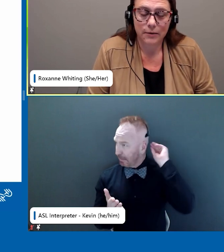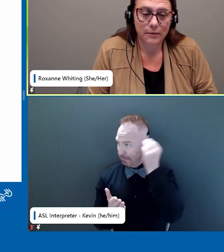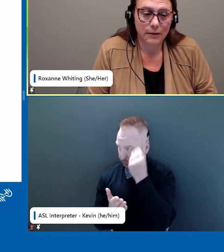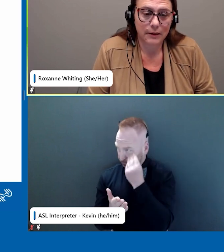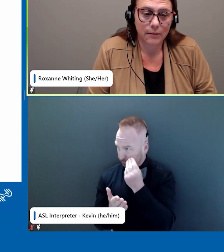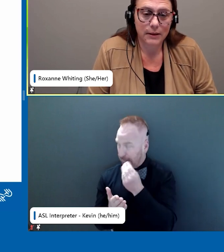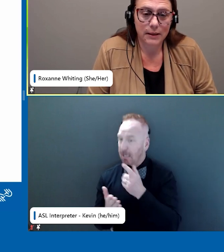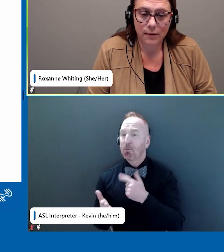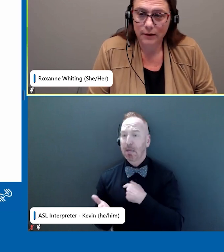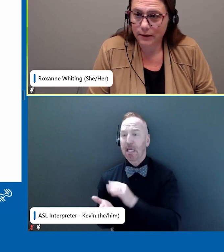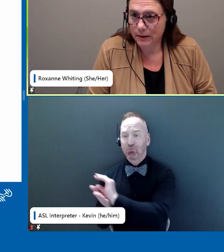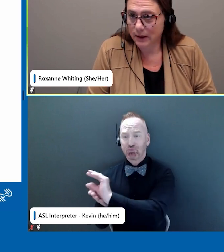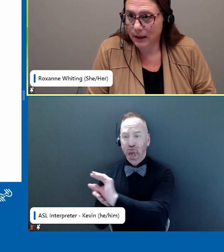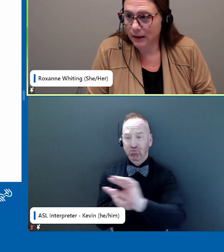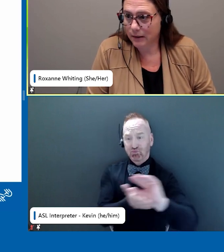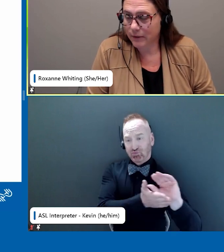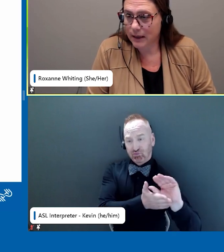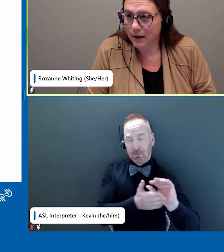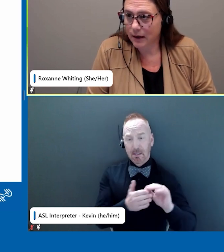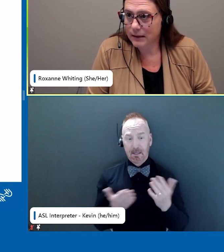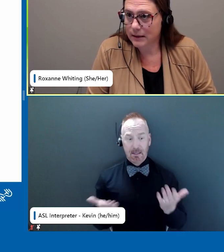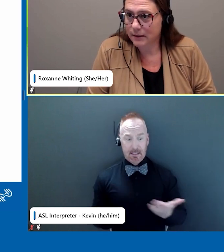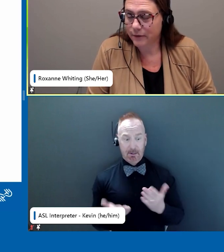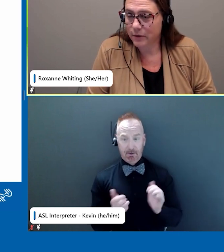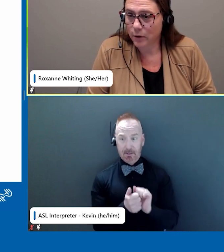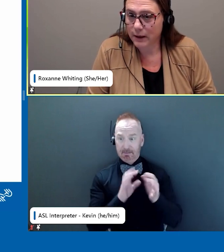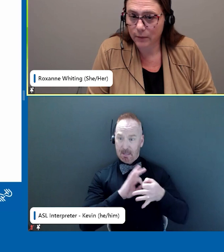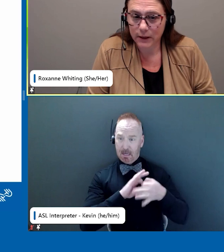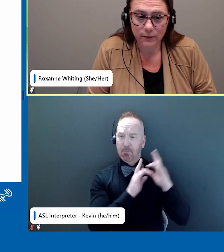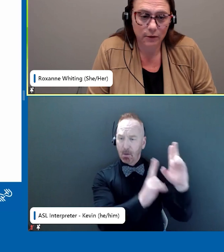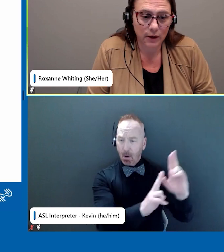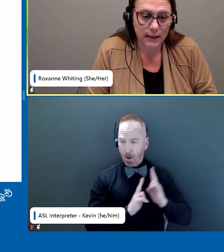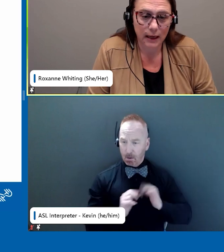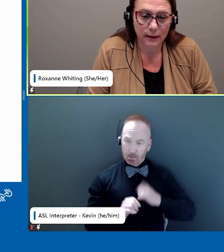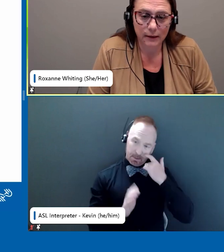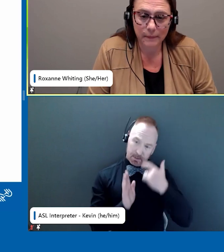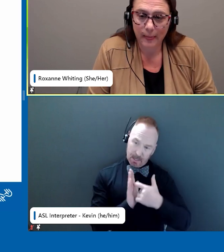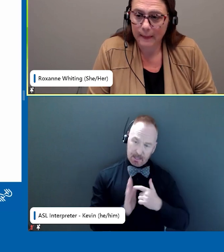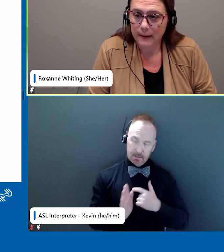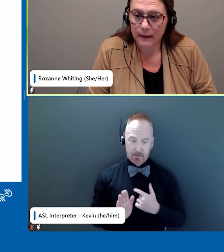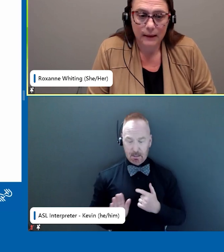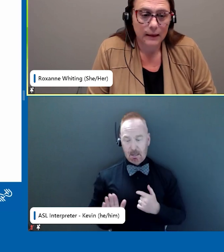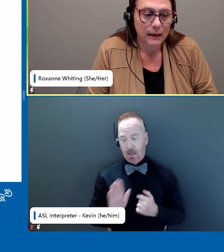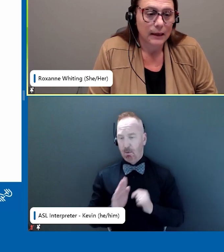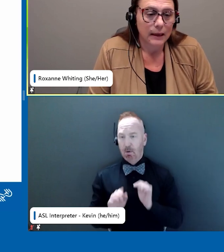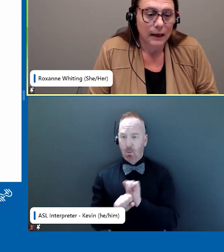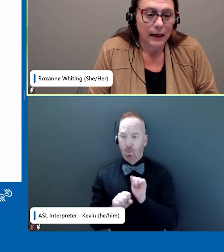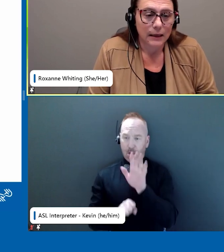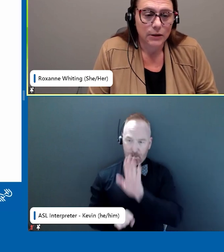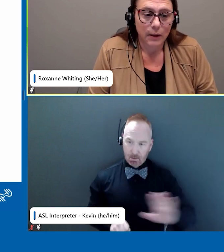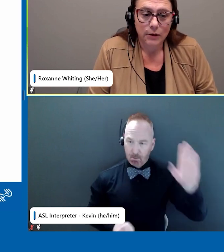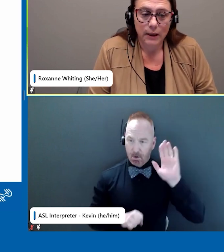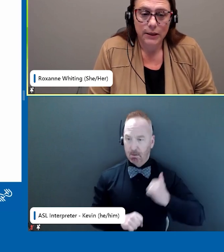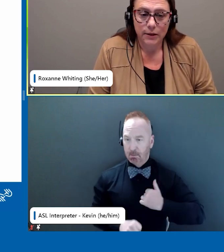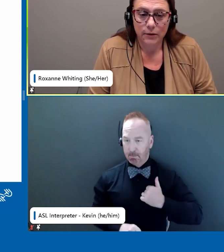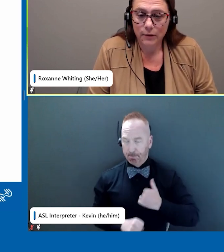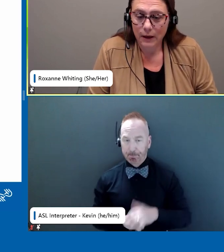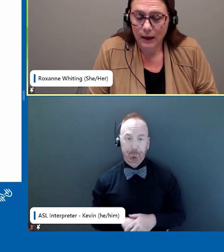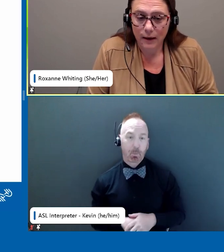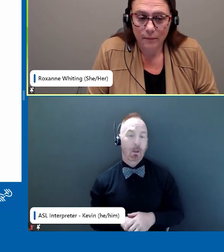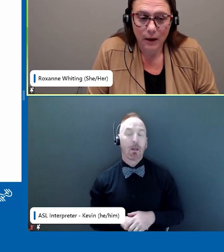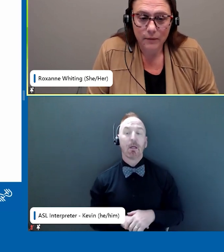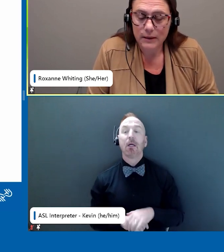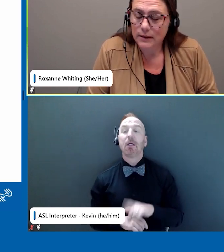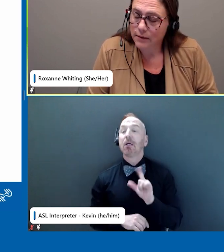Asign. So that was an honor to be recognized for the work that we do across Canada. And in